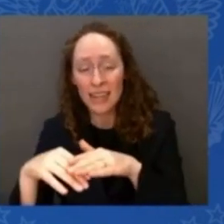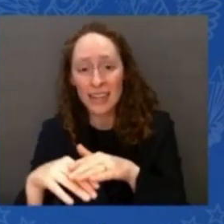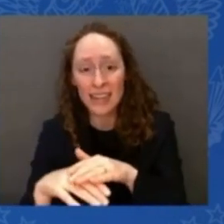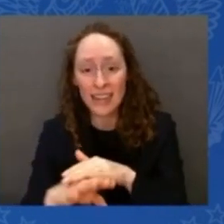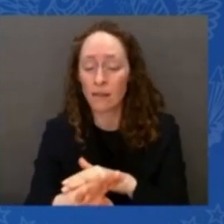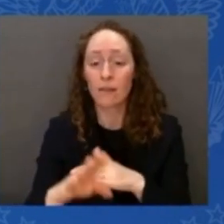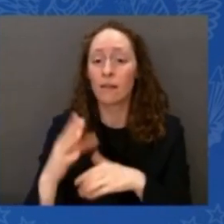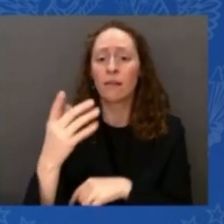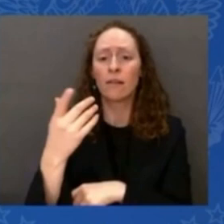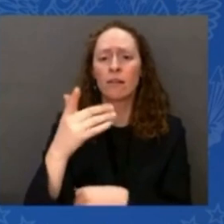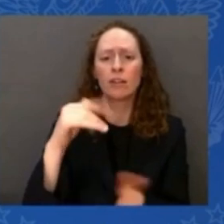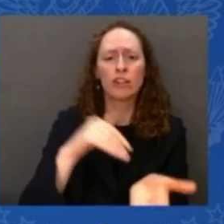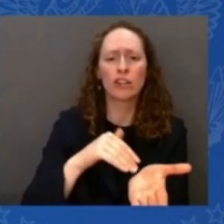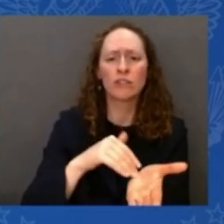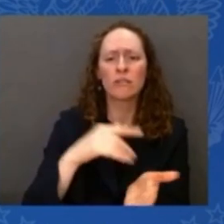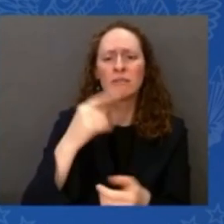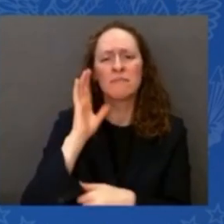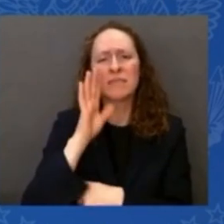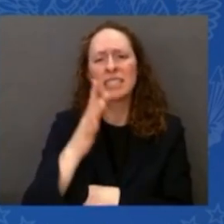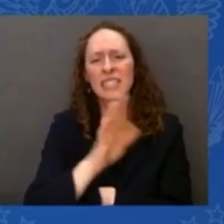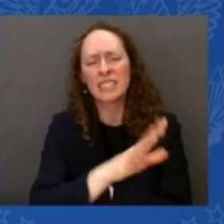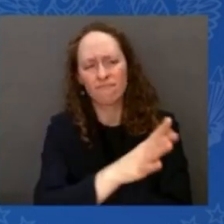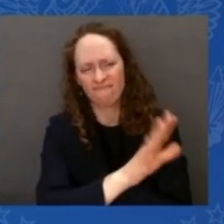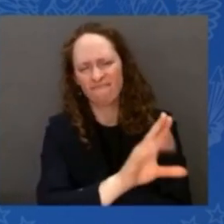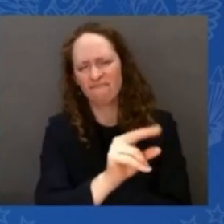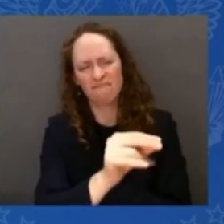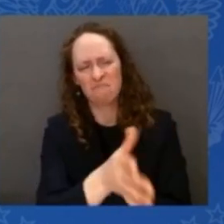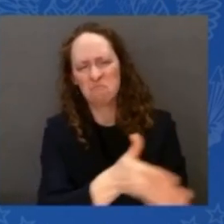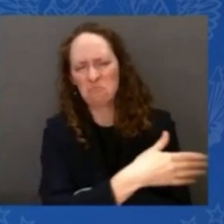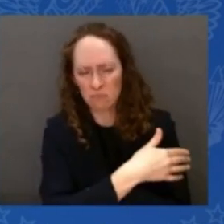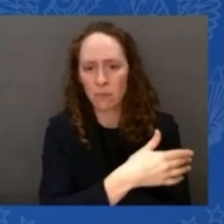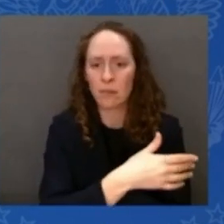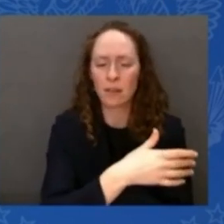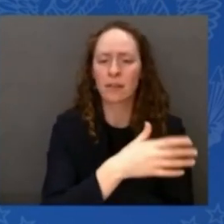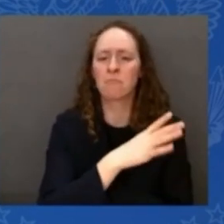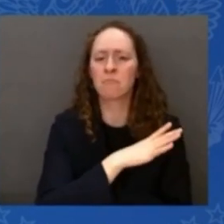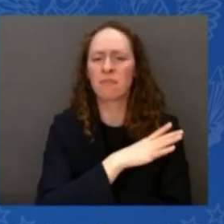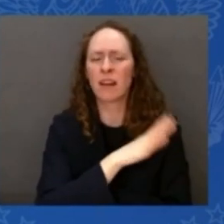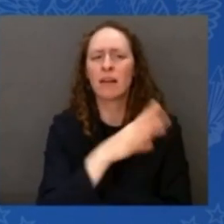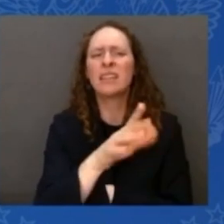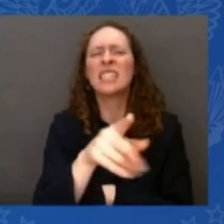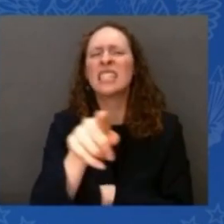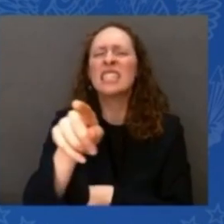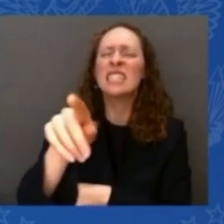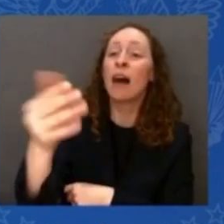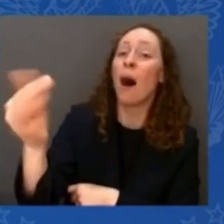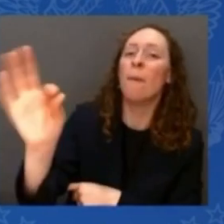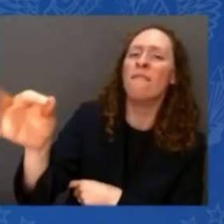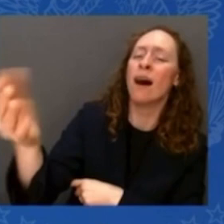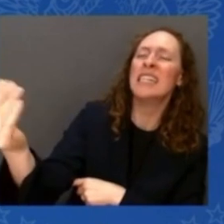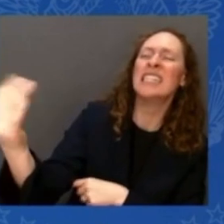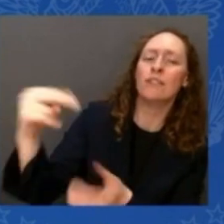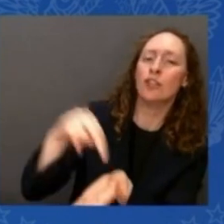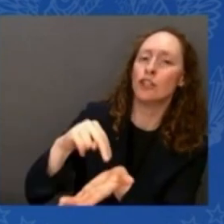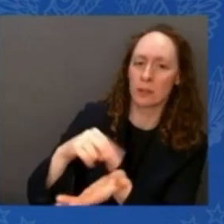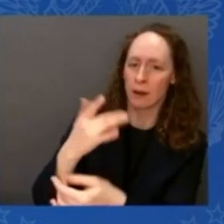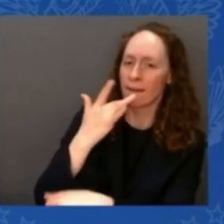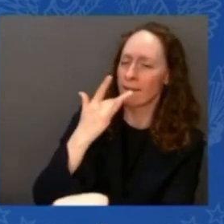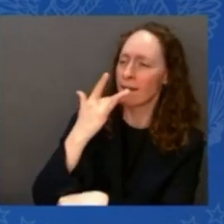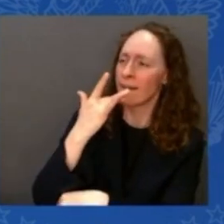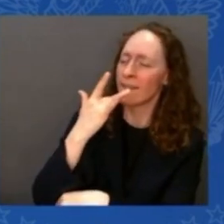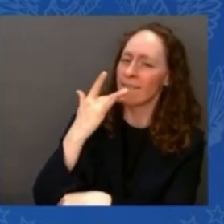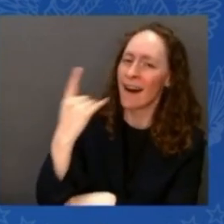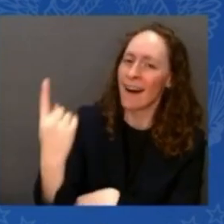You're so underestimated. You really are. And in no way is to diminish doctors, but I want to tell you something. Nurses, single